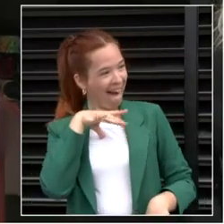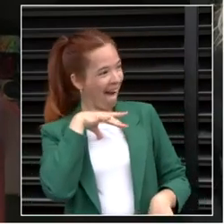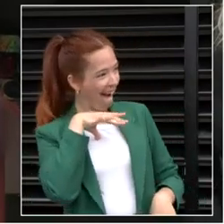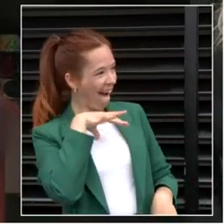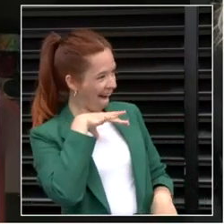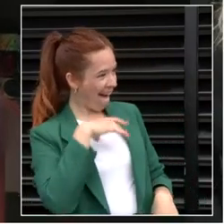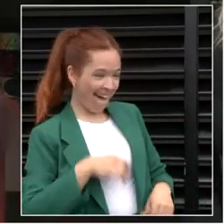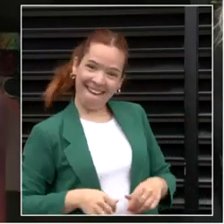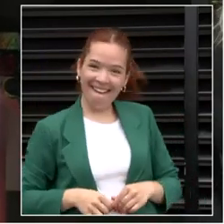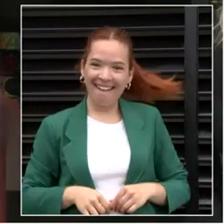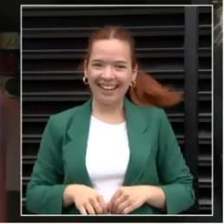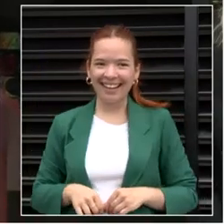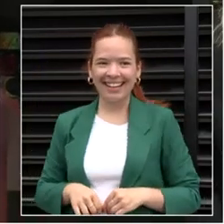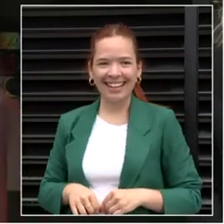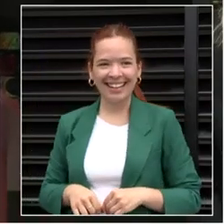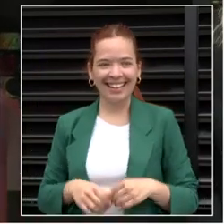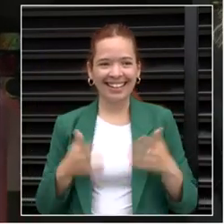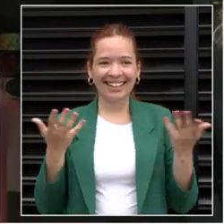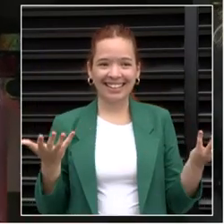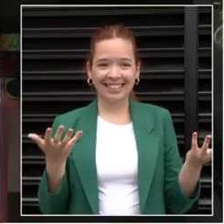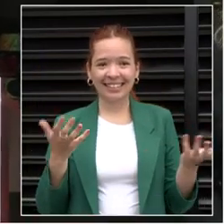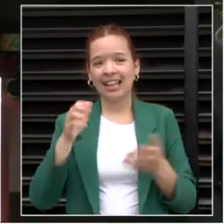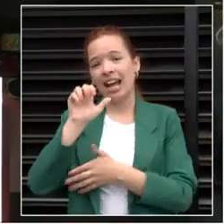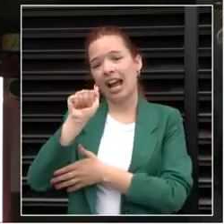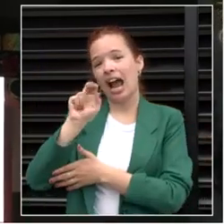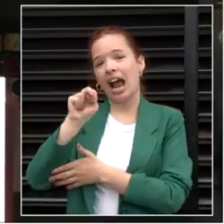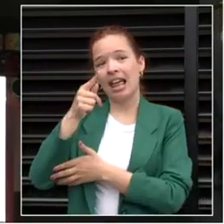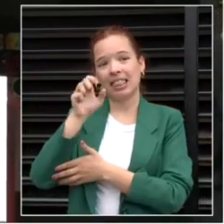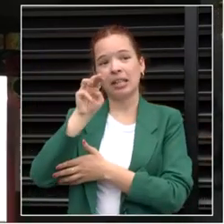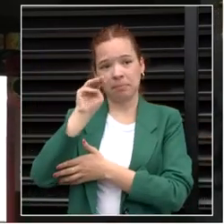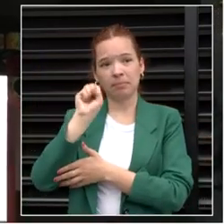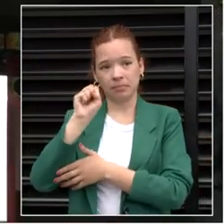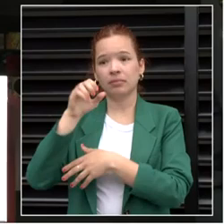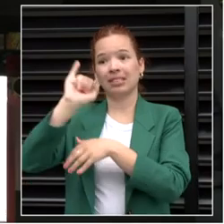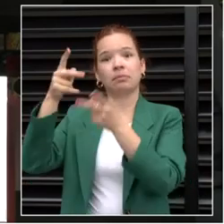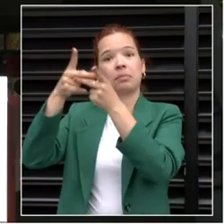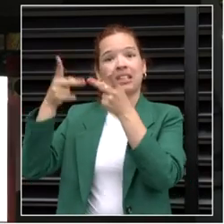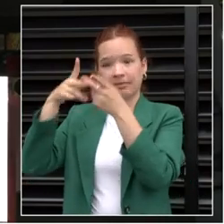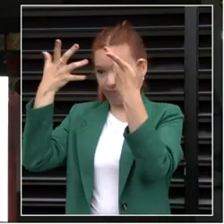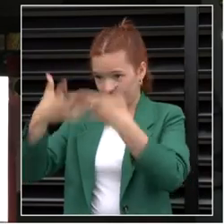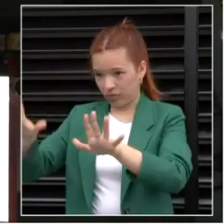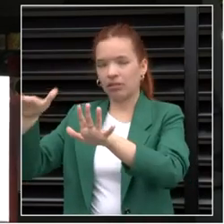Dave. And I had just discovered this amazing French artist named Bernard